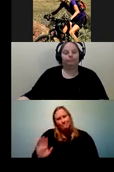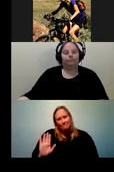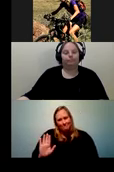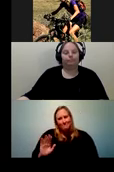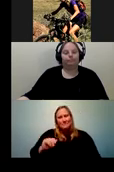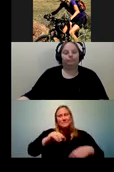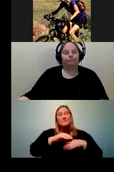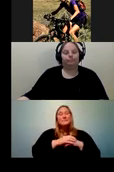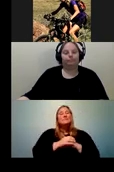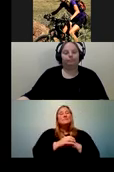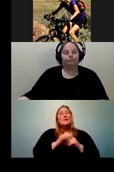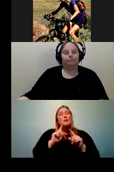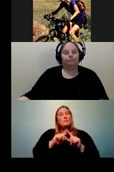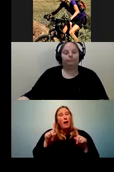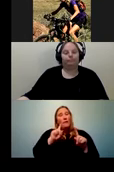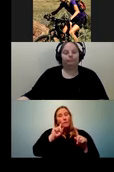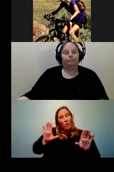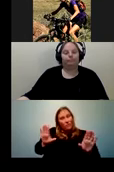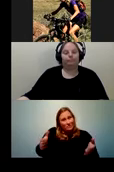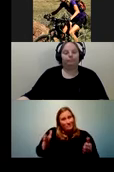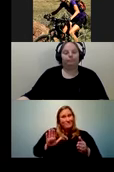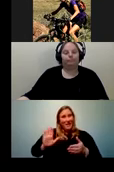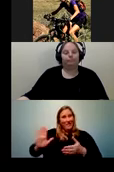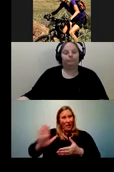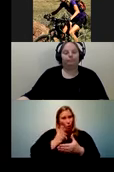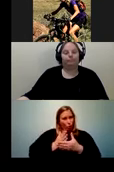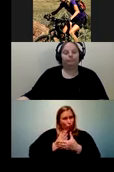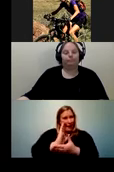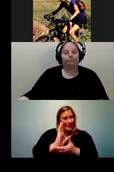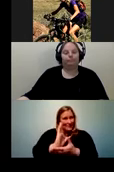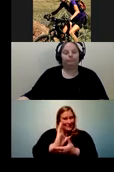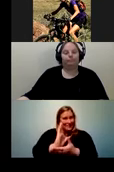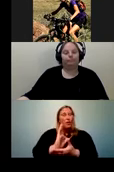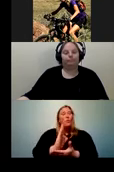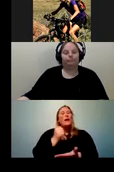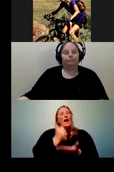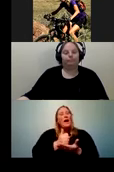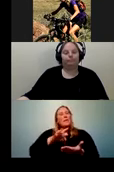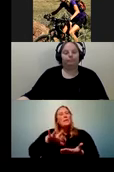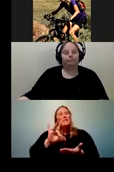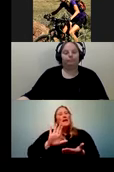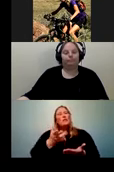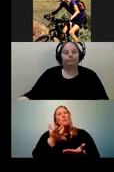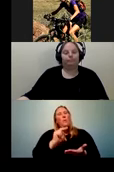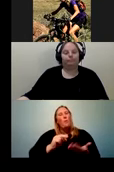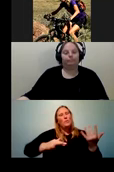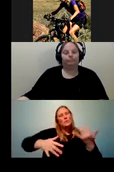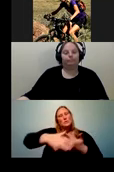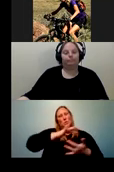in an effort to promote the civil rights of people with disabilities, we help people find their own social network. Okay, let's move